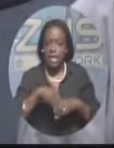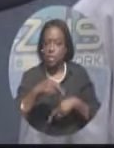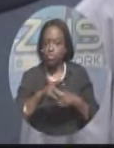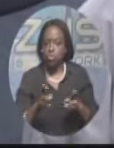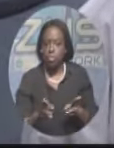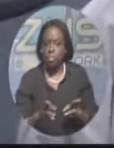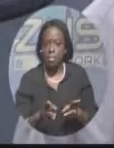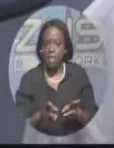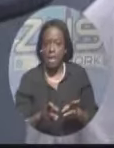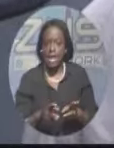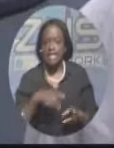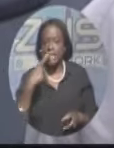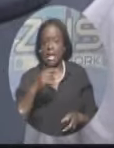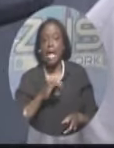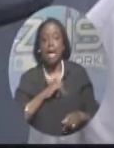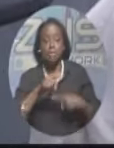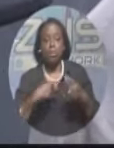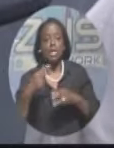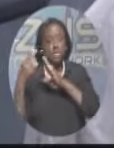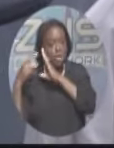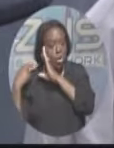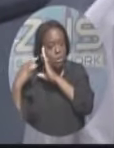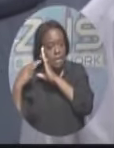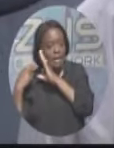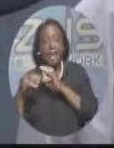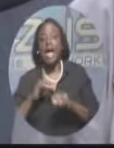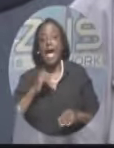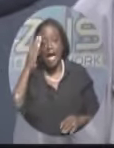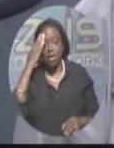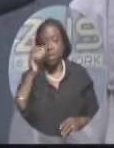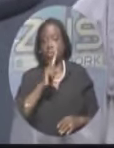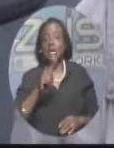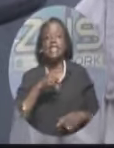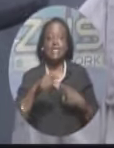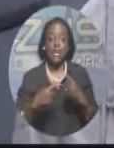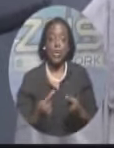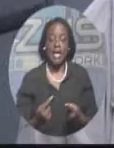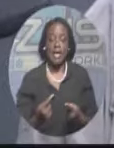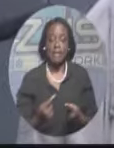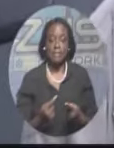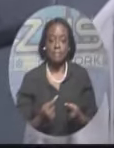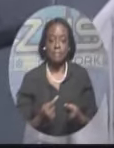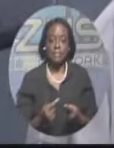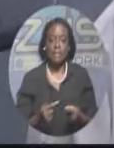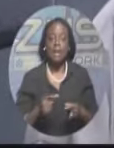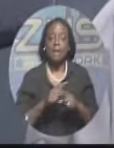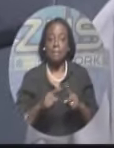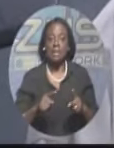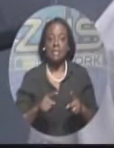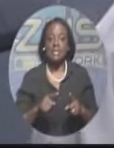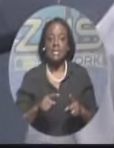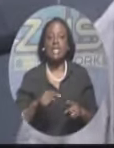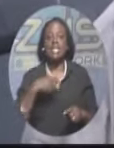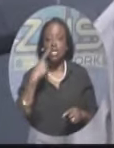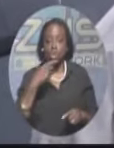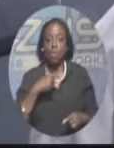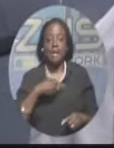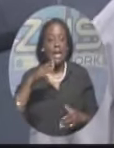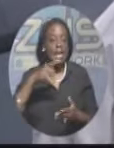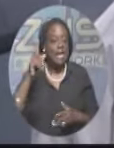you're going into a hotel. Well, I know where he is going, but he convinced me, and listening